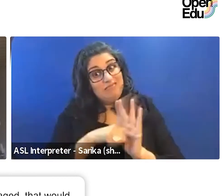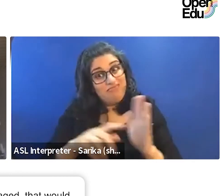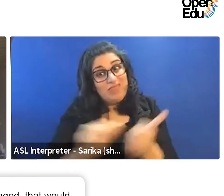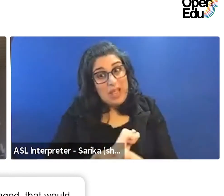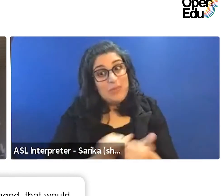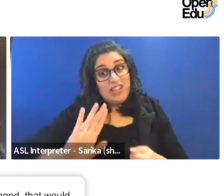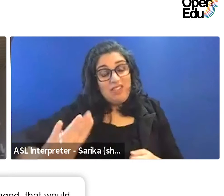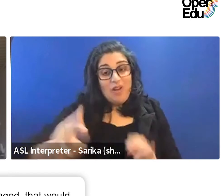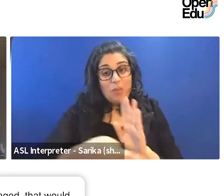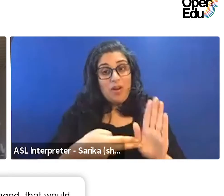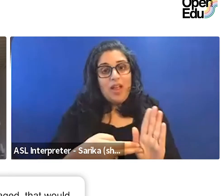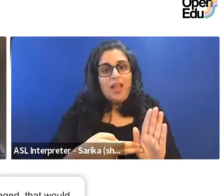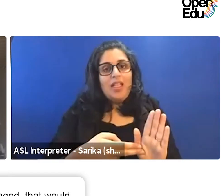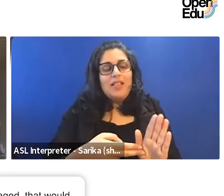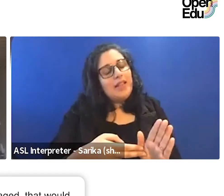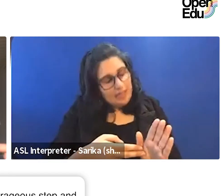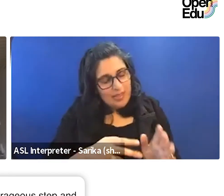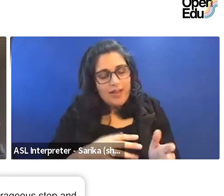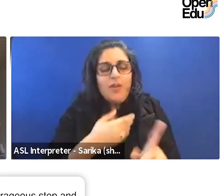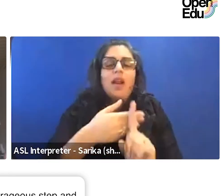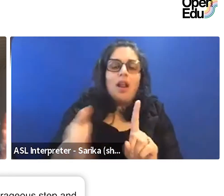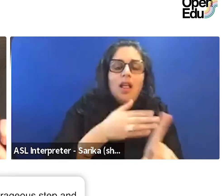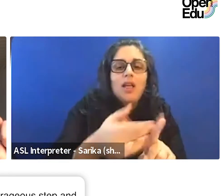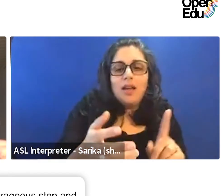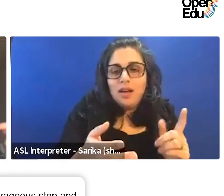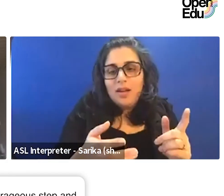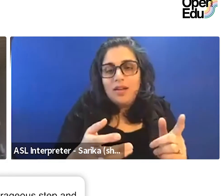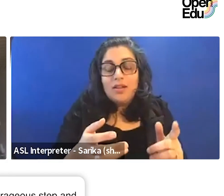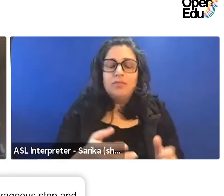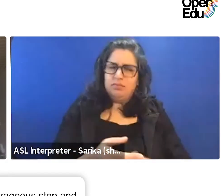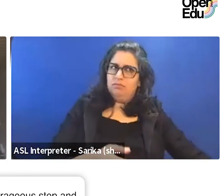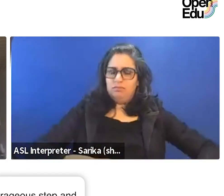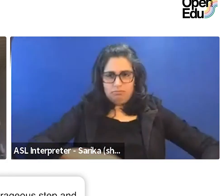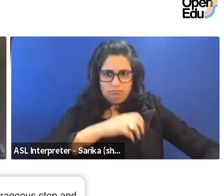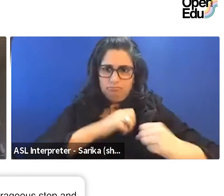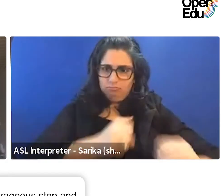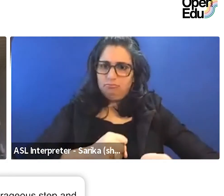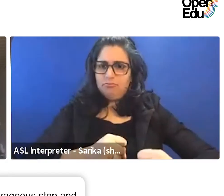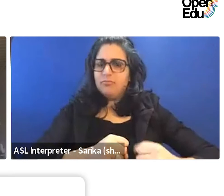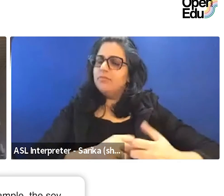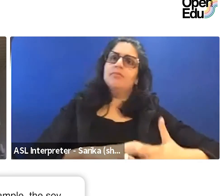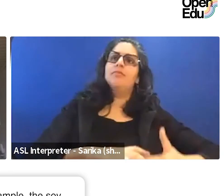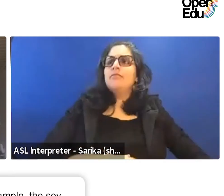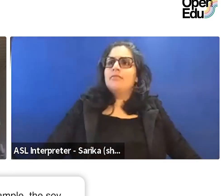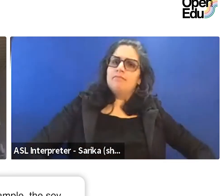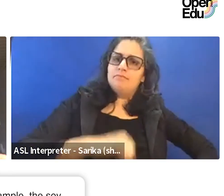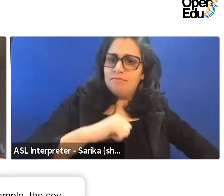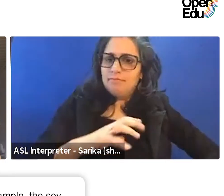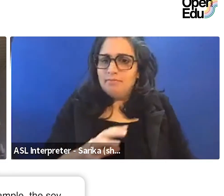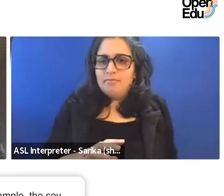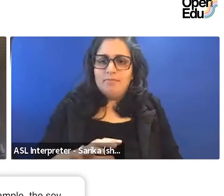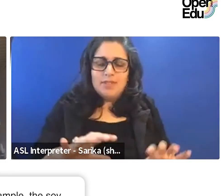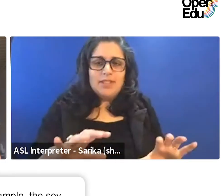that would enable them to kind of like take this courageous step and start to deal with the problem. Clear example, the